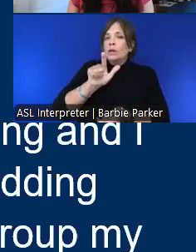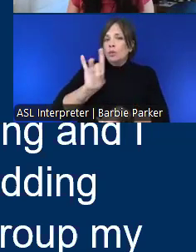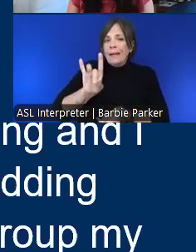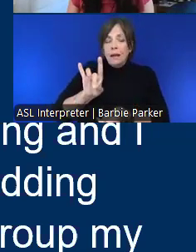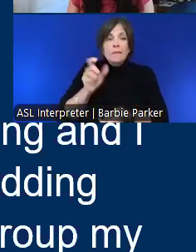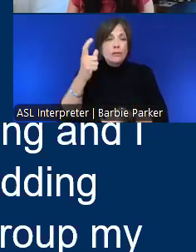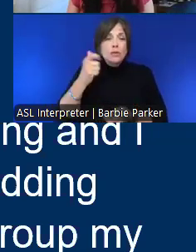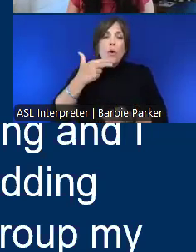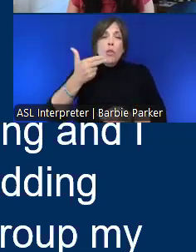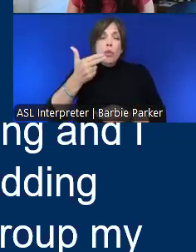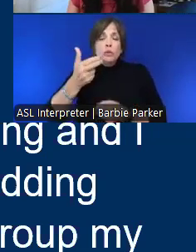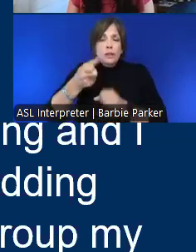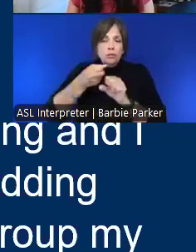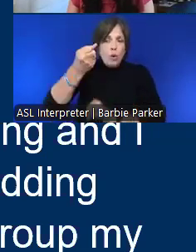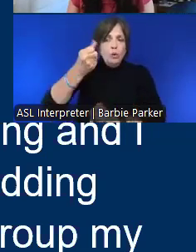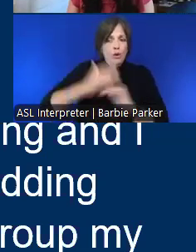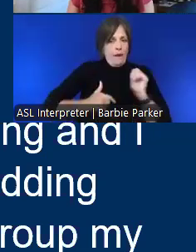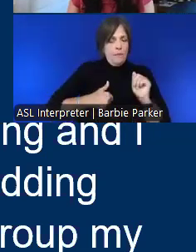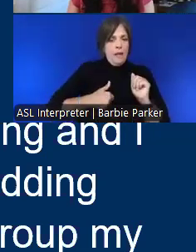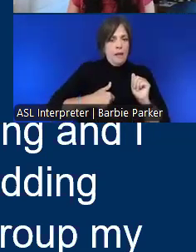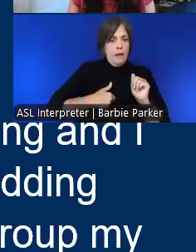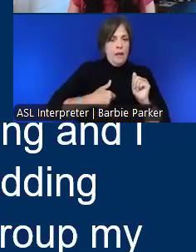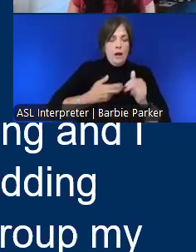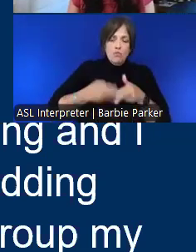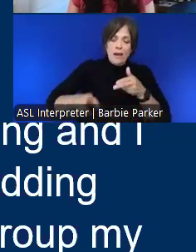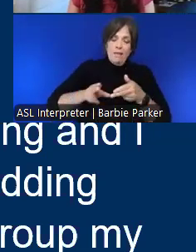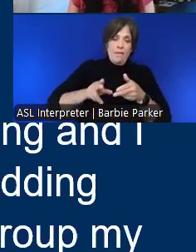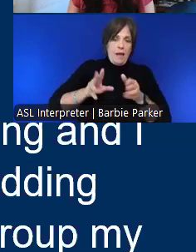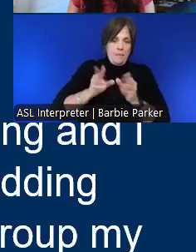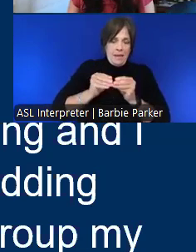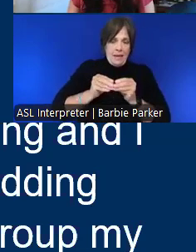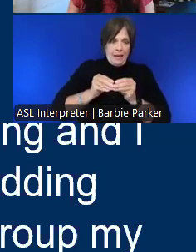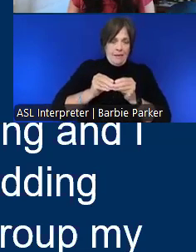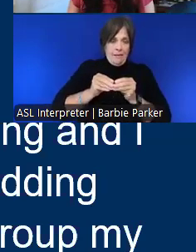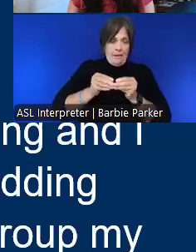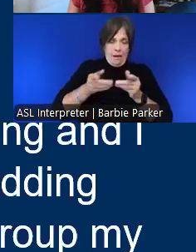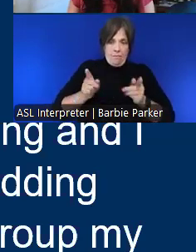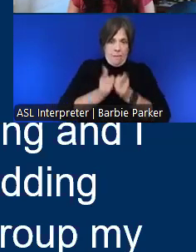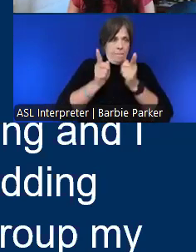older than me. I was given away to this man in a spiritual wedding ceremony.